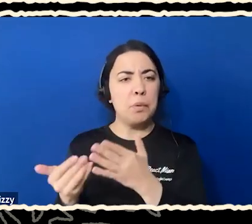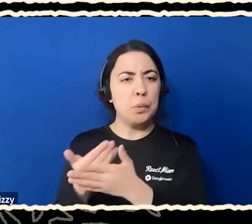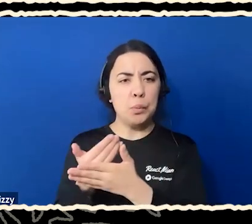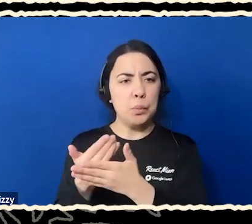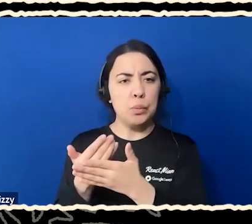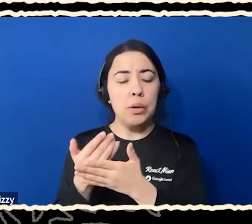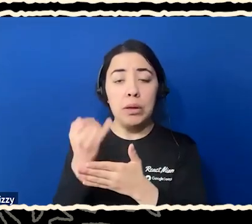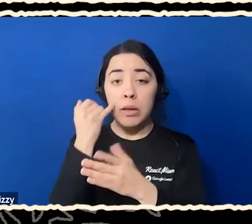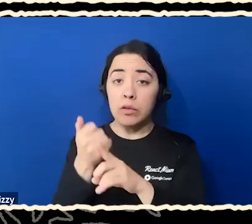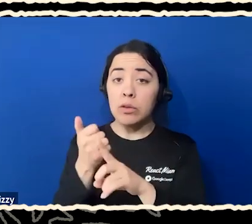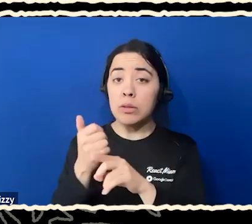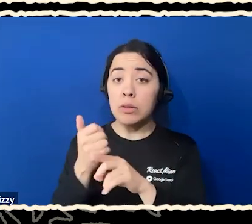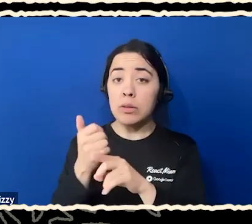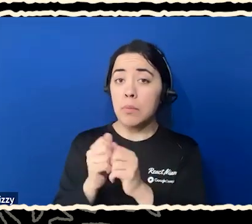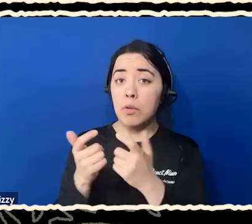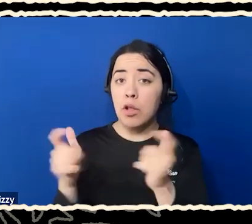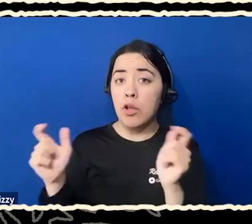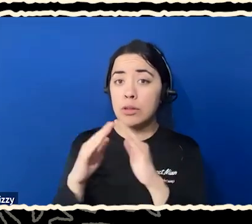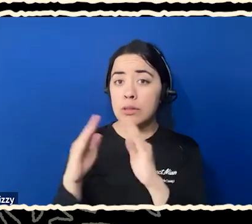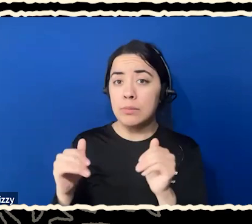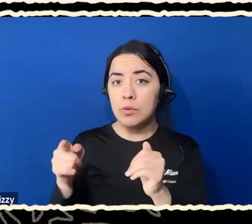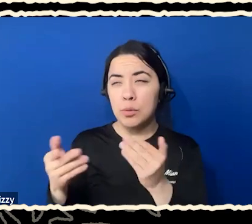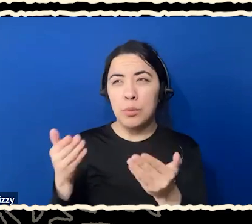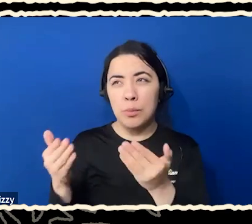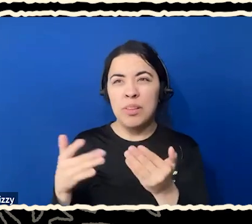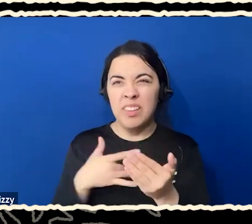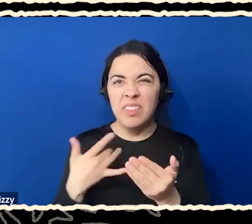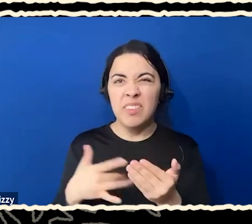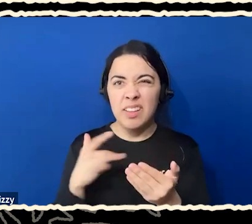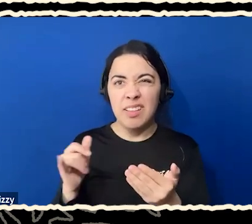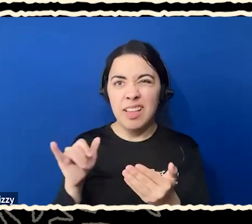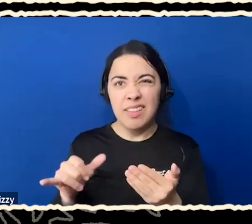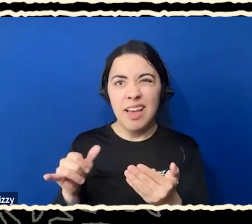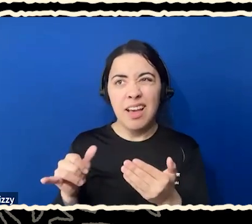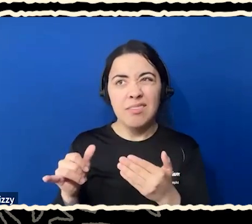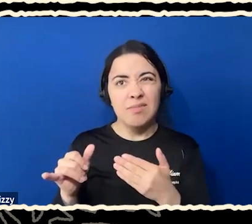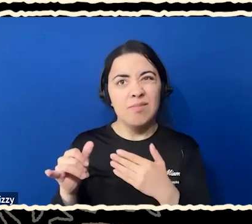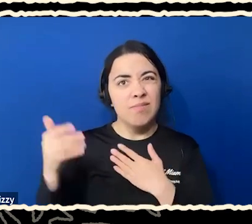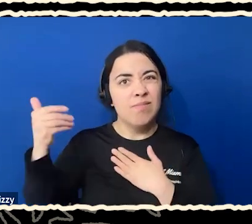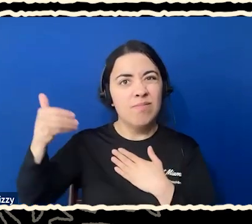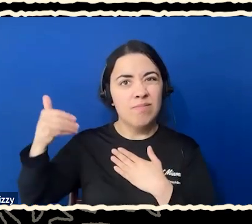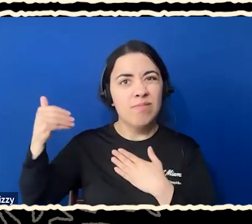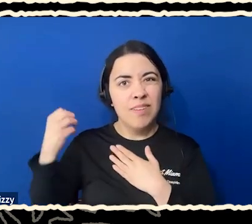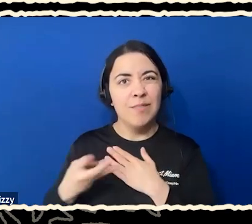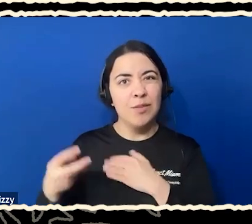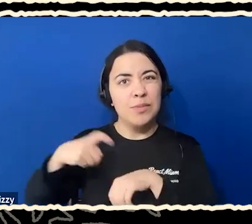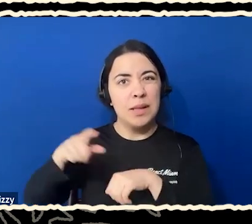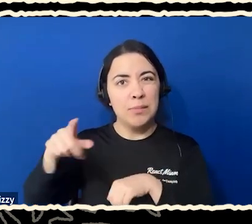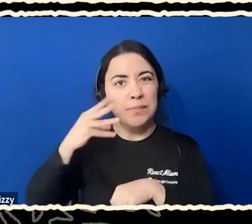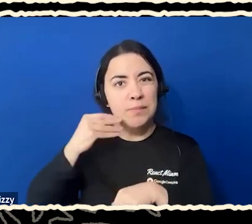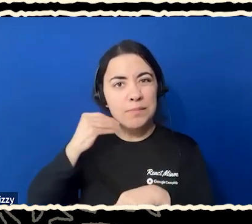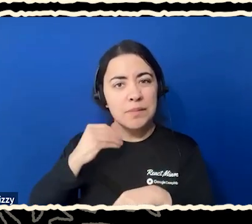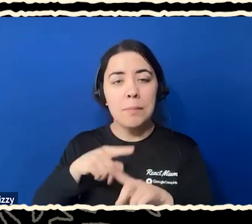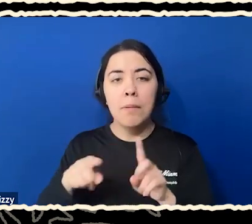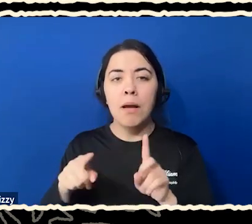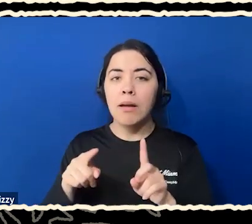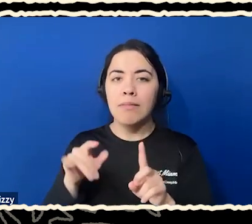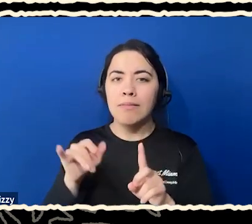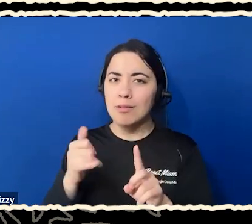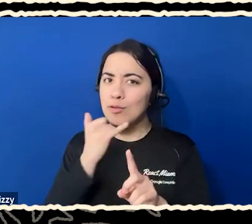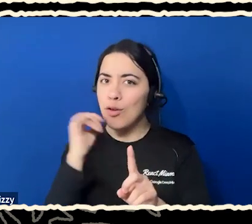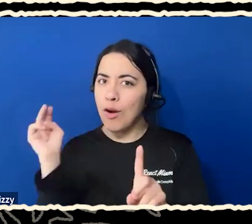you've dealt with a large system, you probably will have felt like that a couple times. this is the wrong way to think about